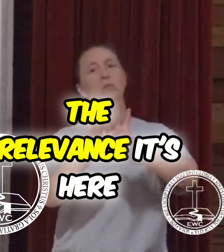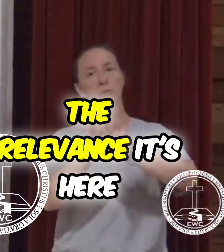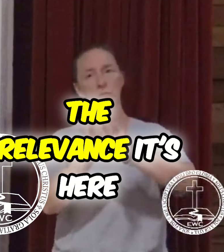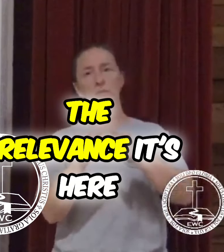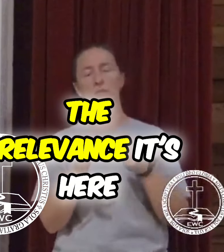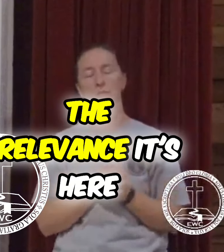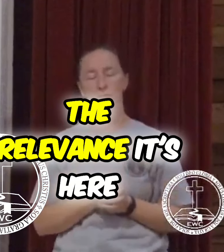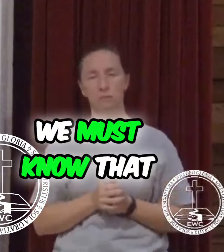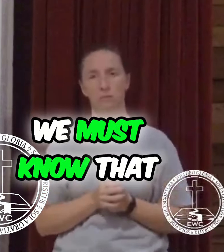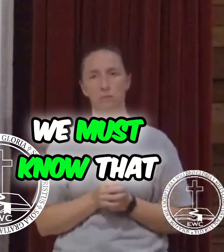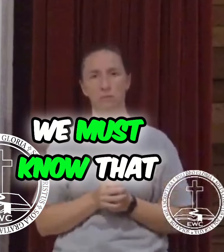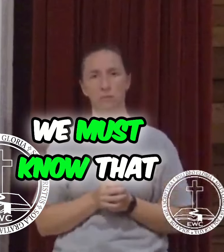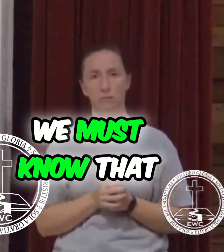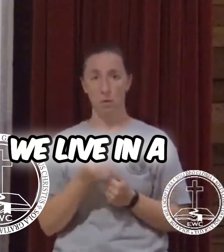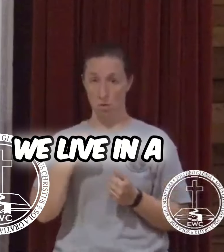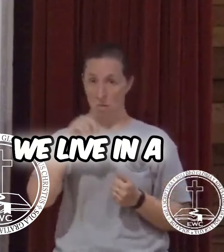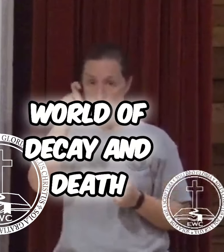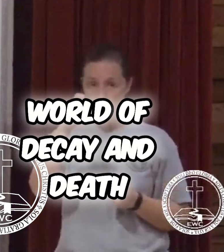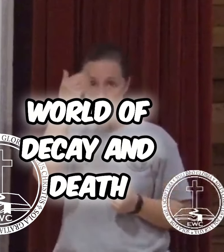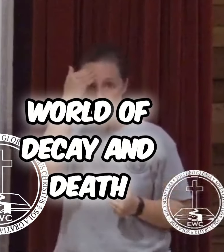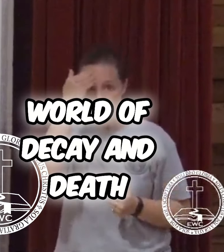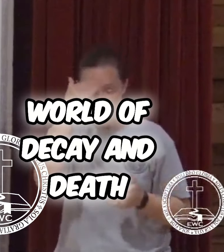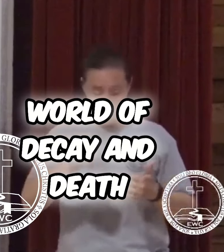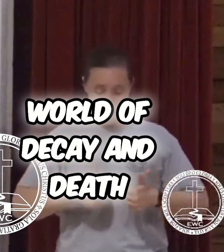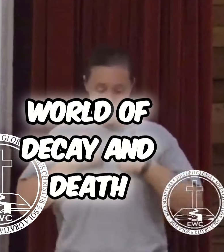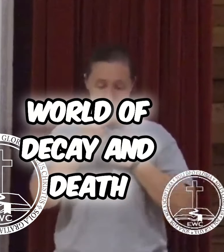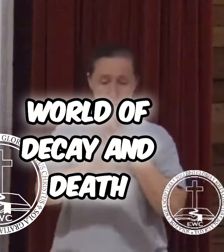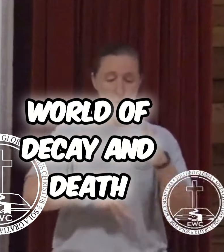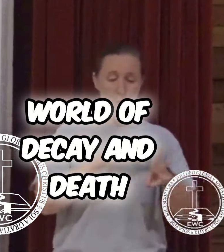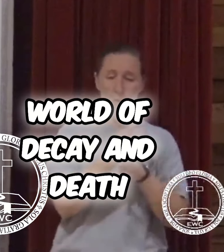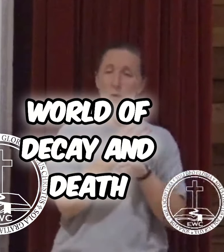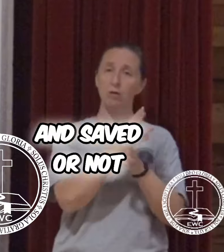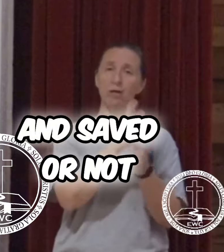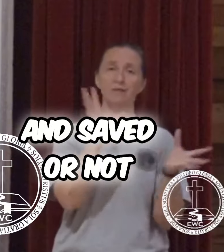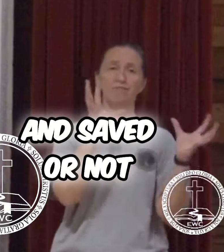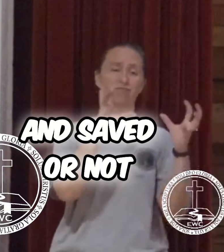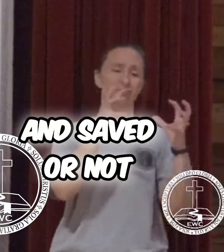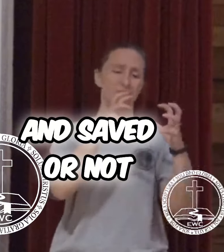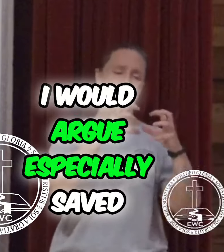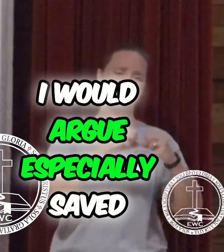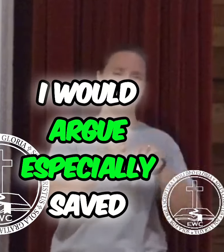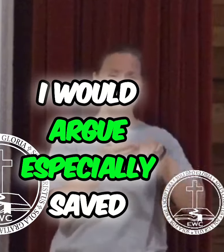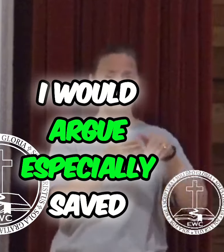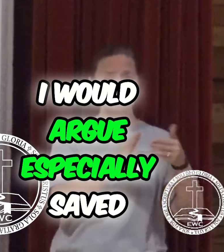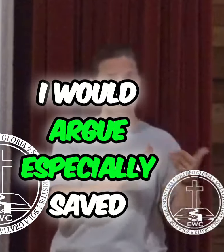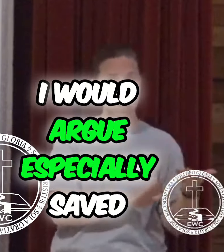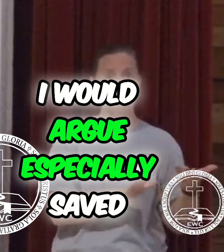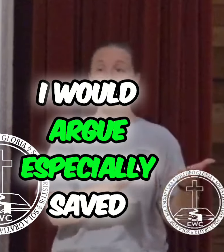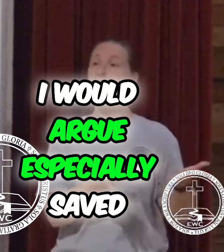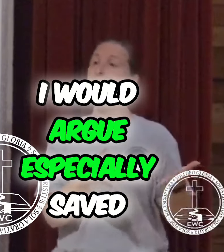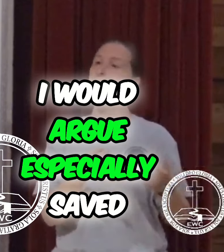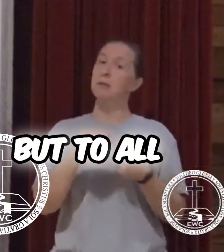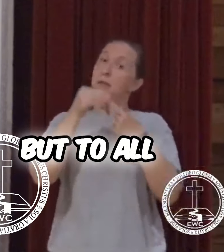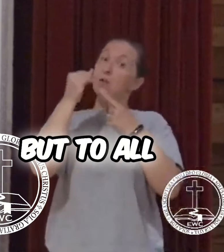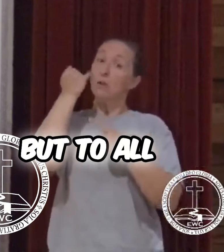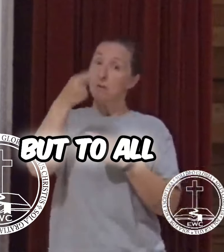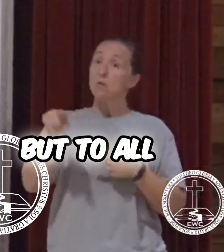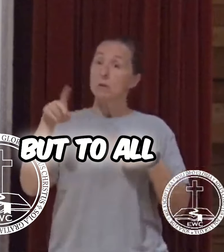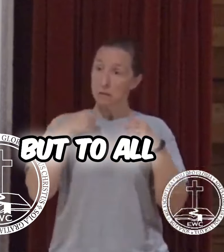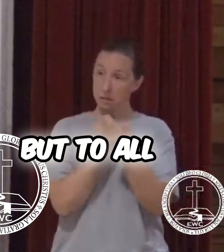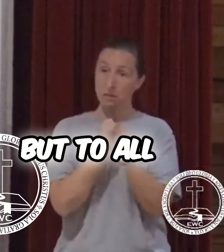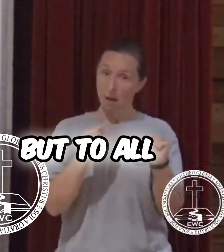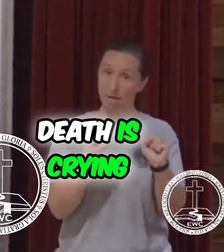is here. We must know that we live in a world of decay and death, and saved or not, I would argue especially saved, but to